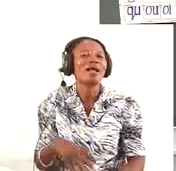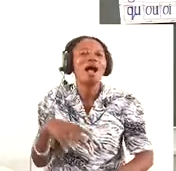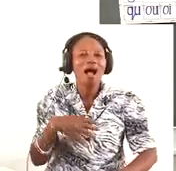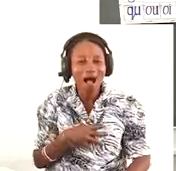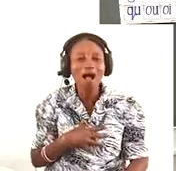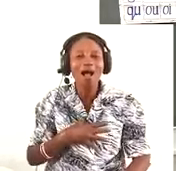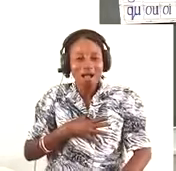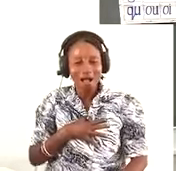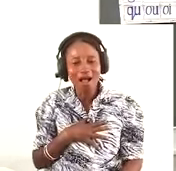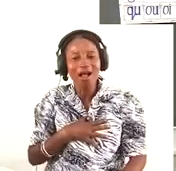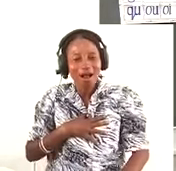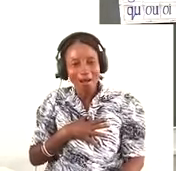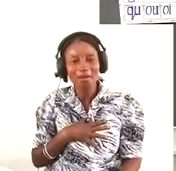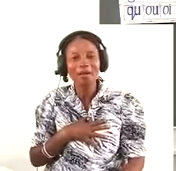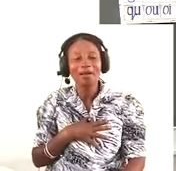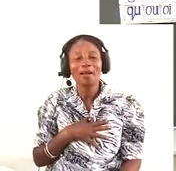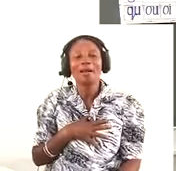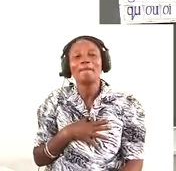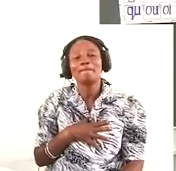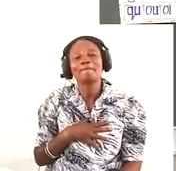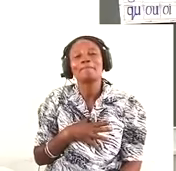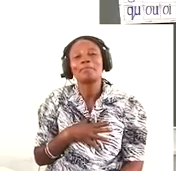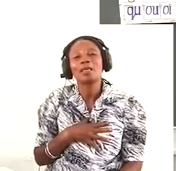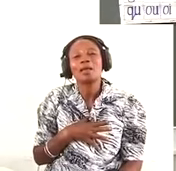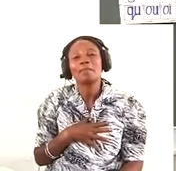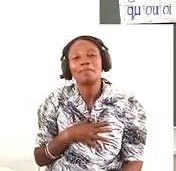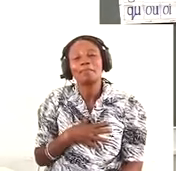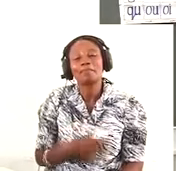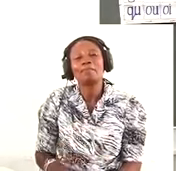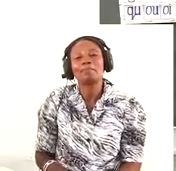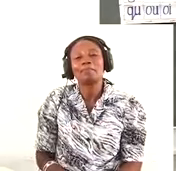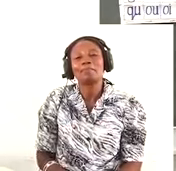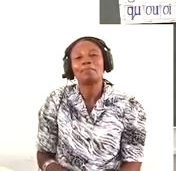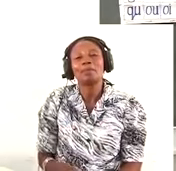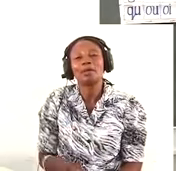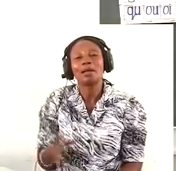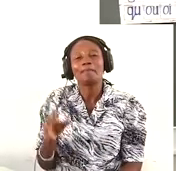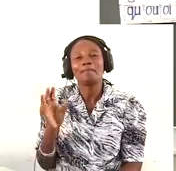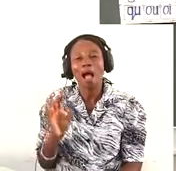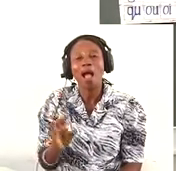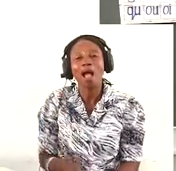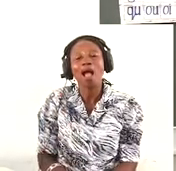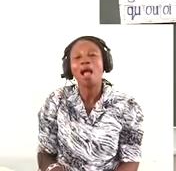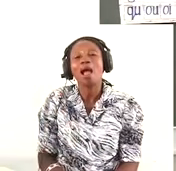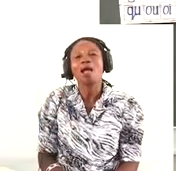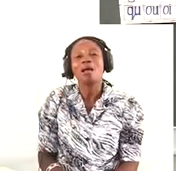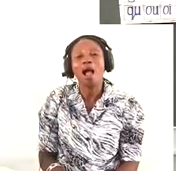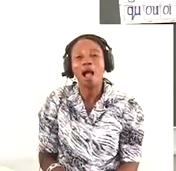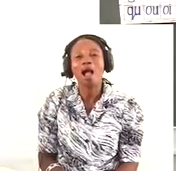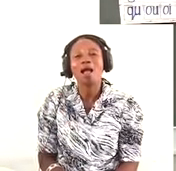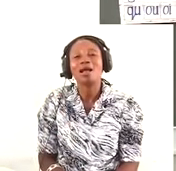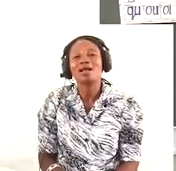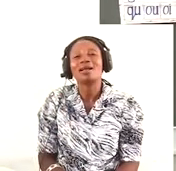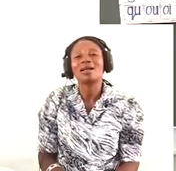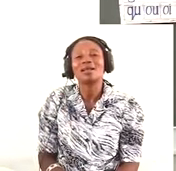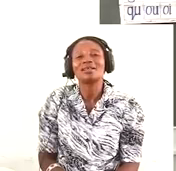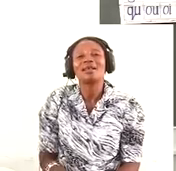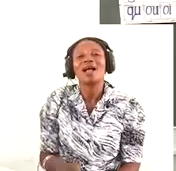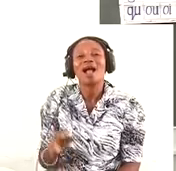together. Again. And here is the sound. What is the sound? Let's say